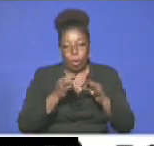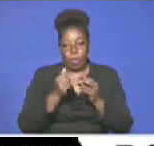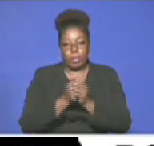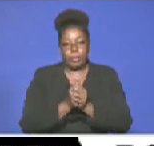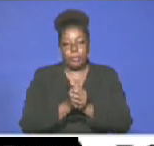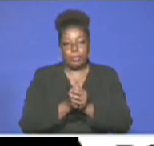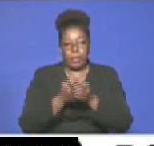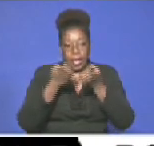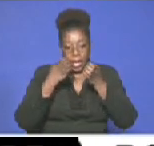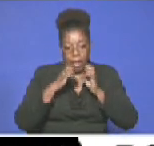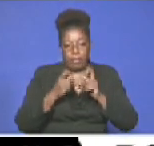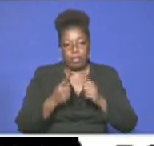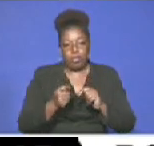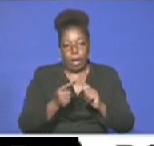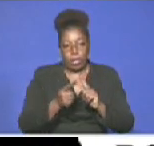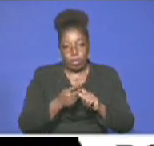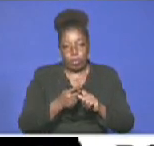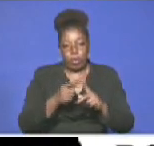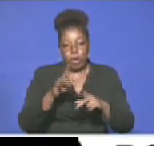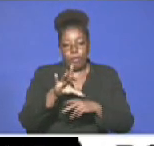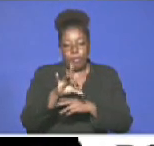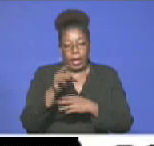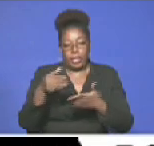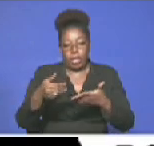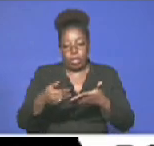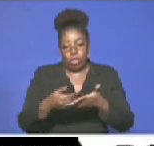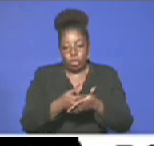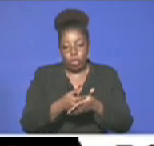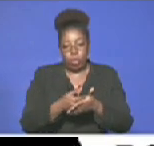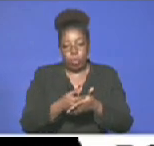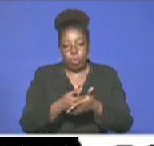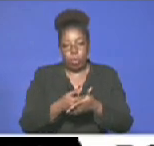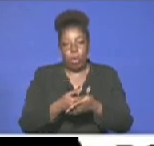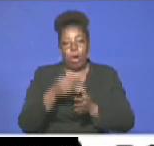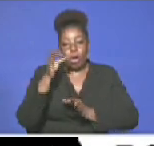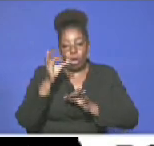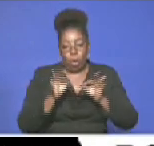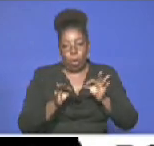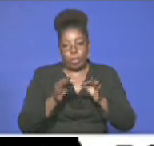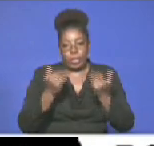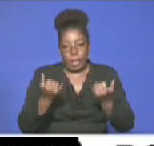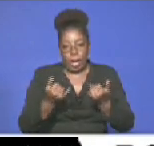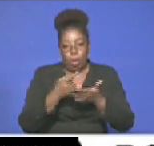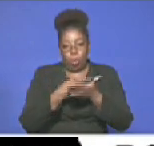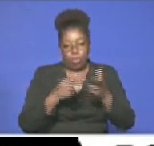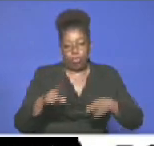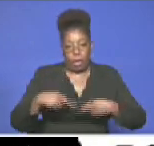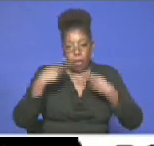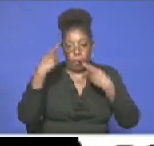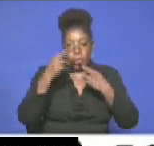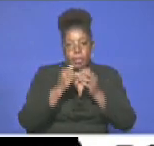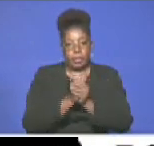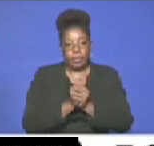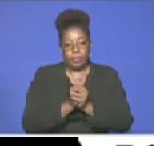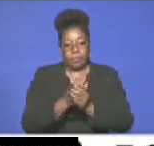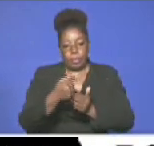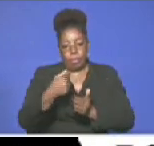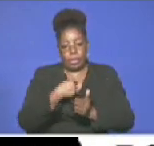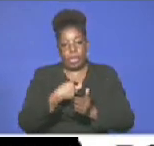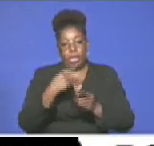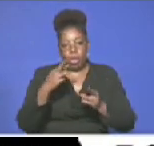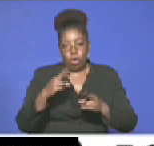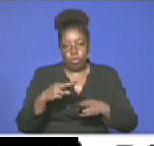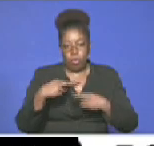Efforts then are underway to secure a location for that court. Here's what's been recommended. I've been working very hard to locate